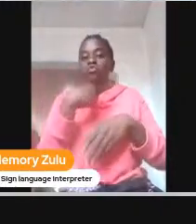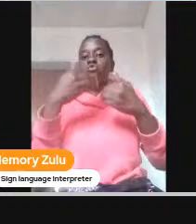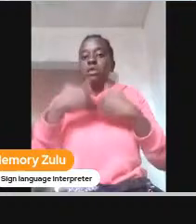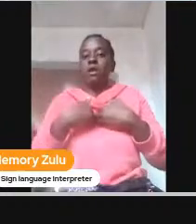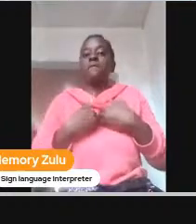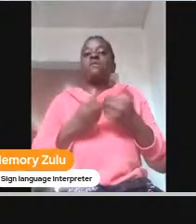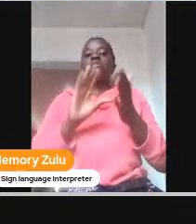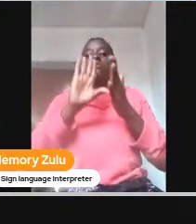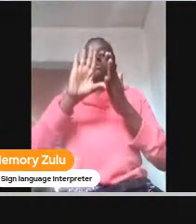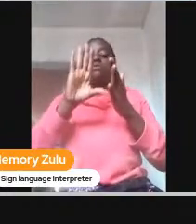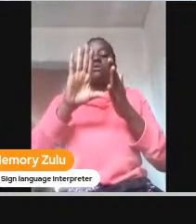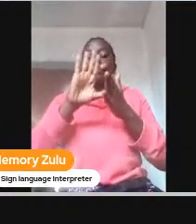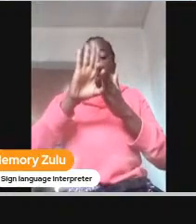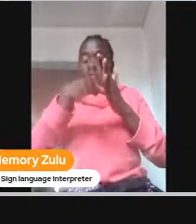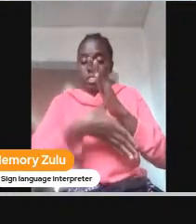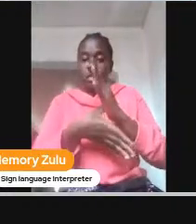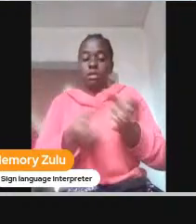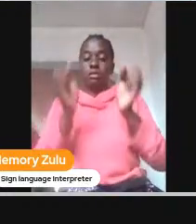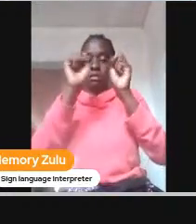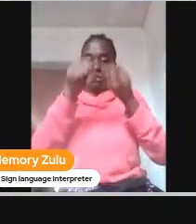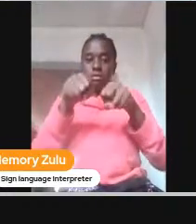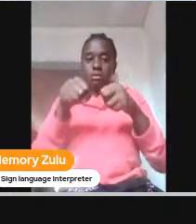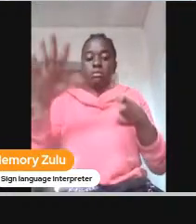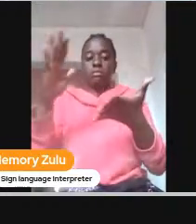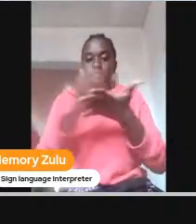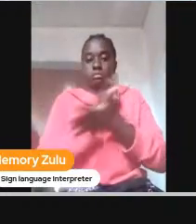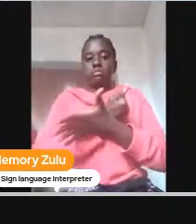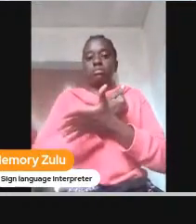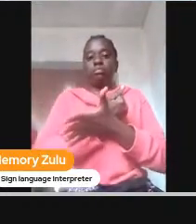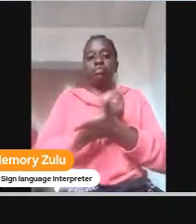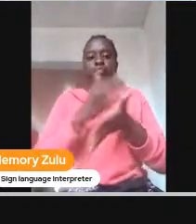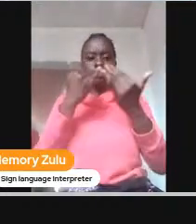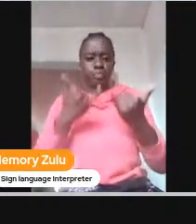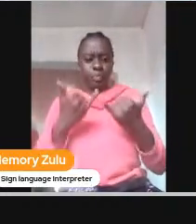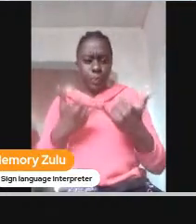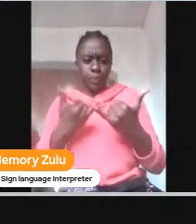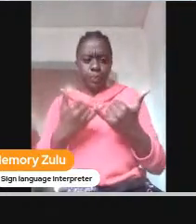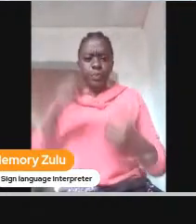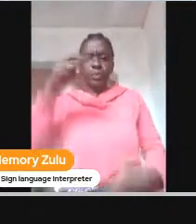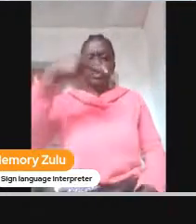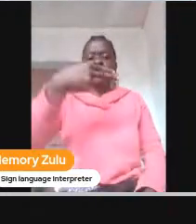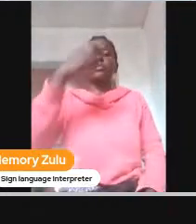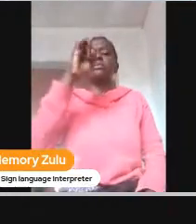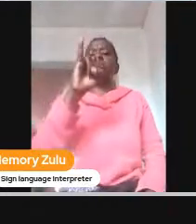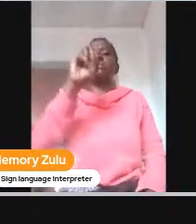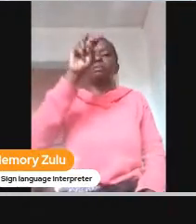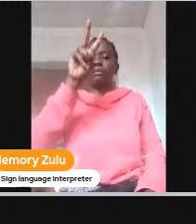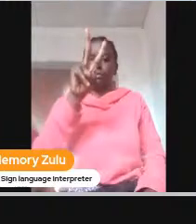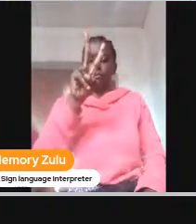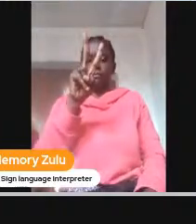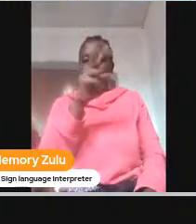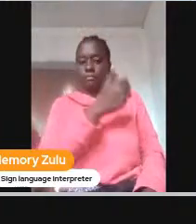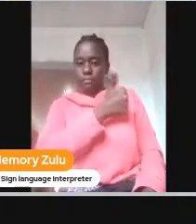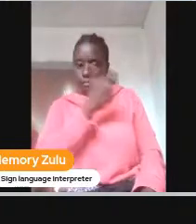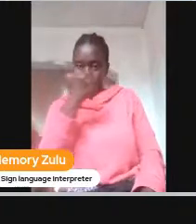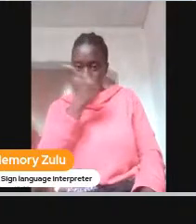sexually transmitted infection, the disease that comes in when you also have sexual contact with an infected person.